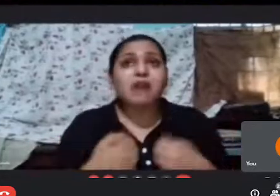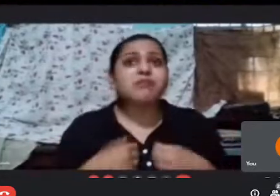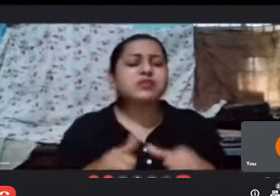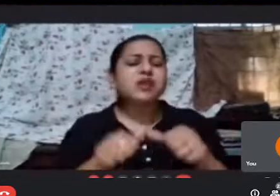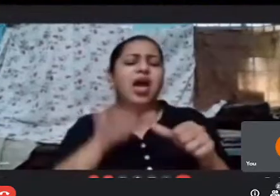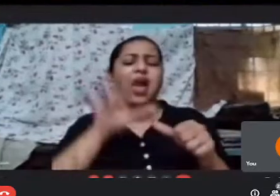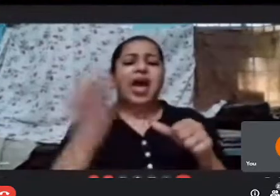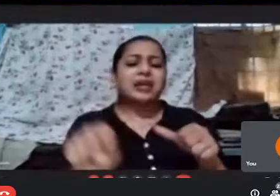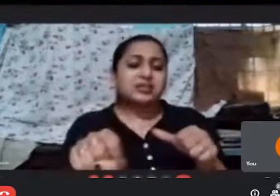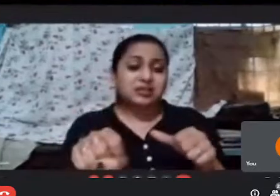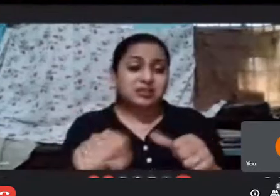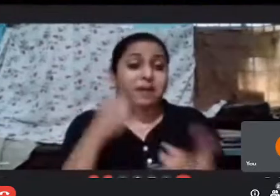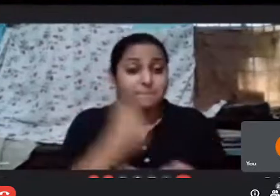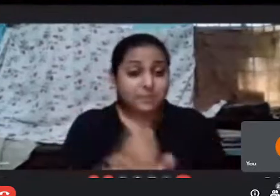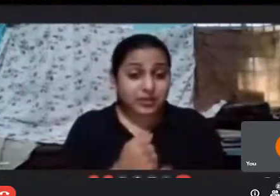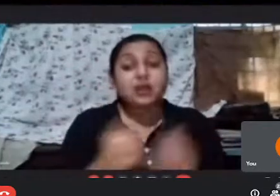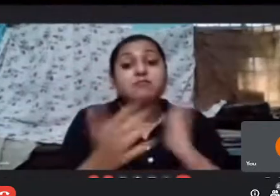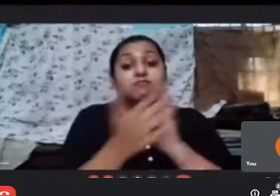feelings.